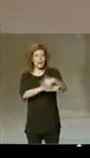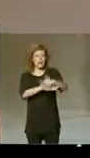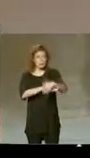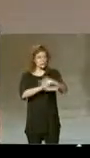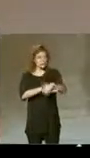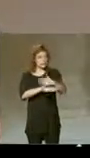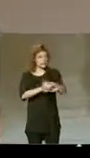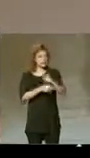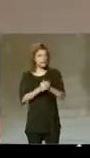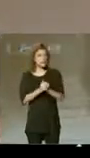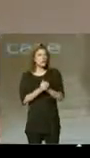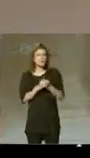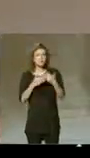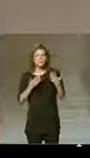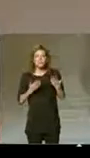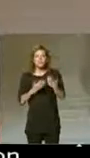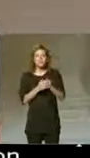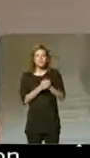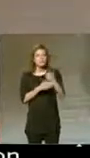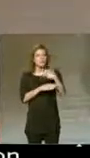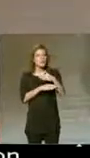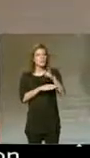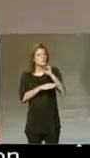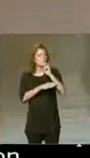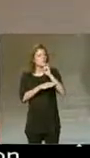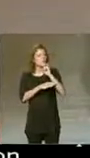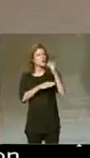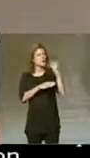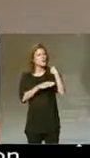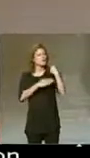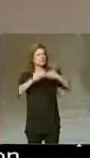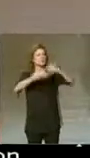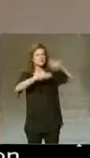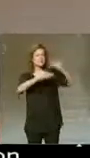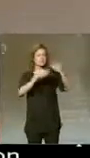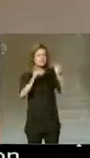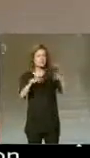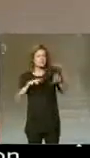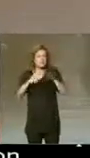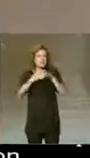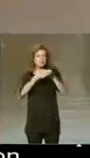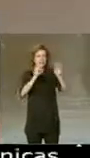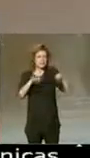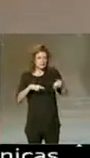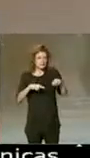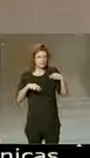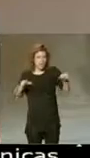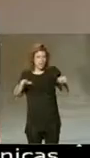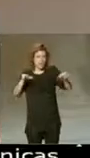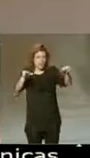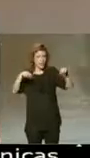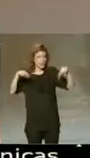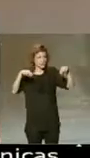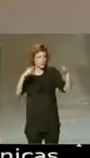are building up a few streets with no architectural barriers whatsoever, no